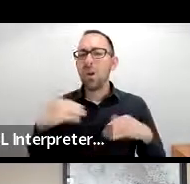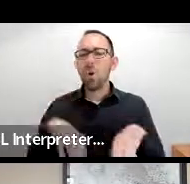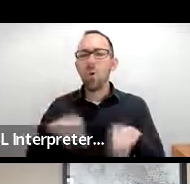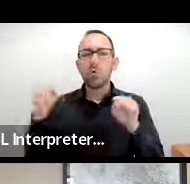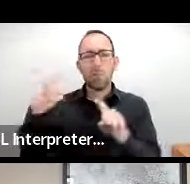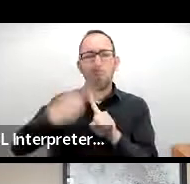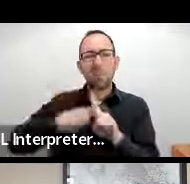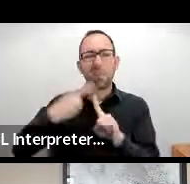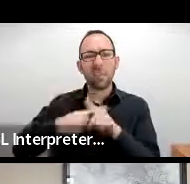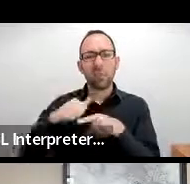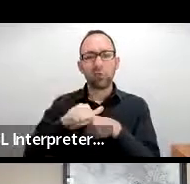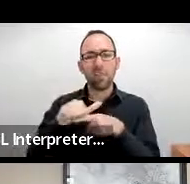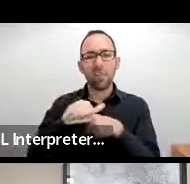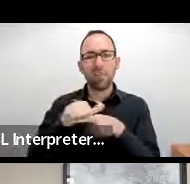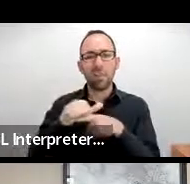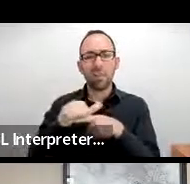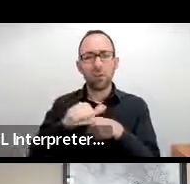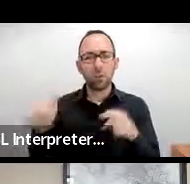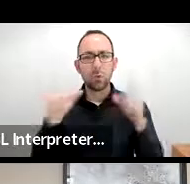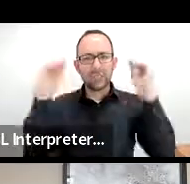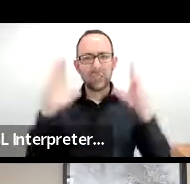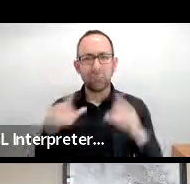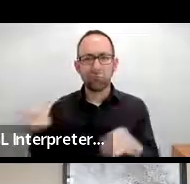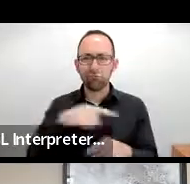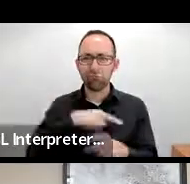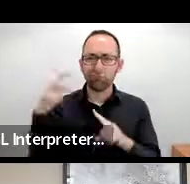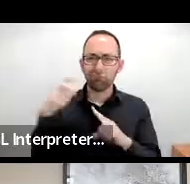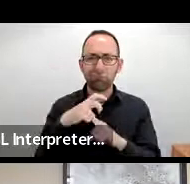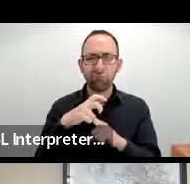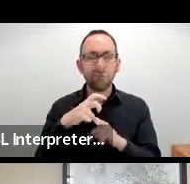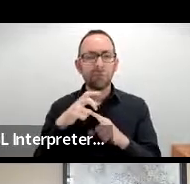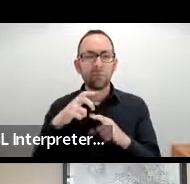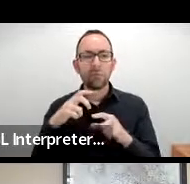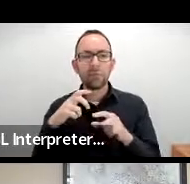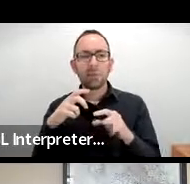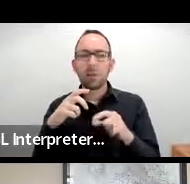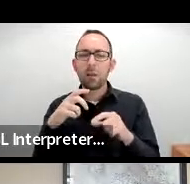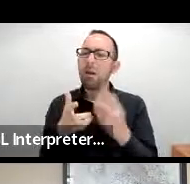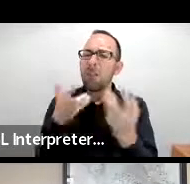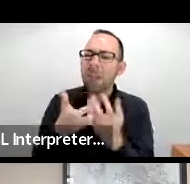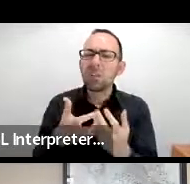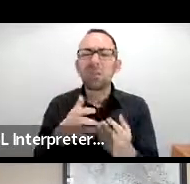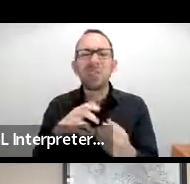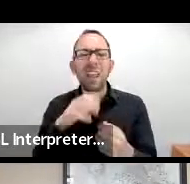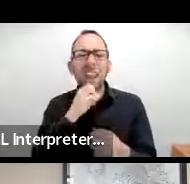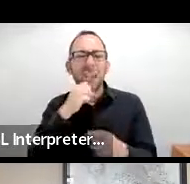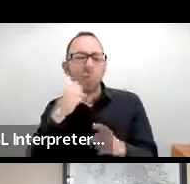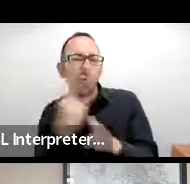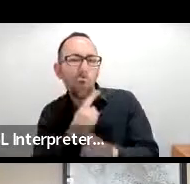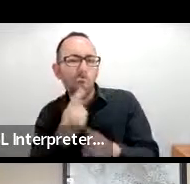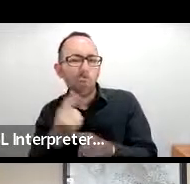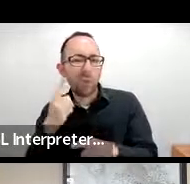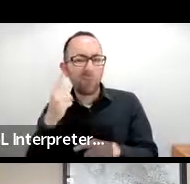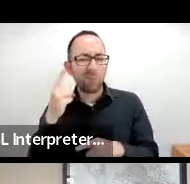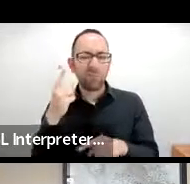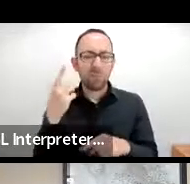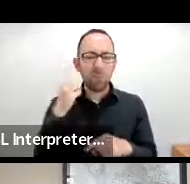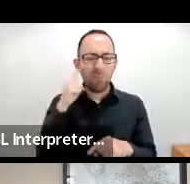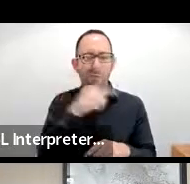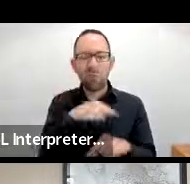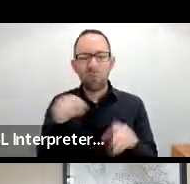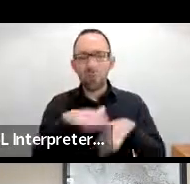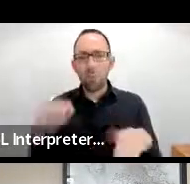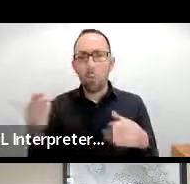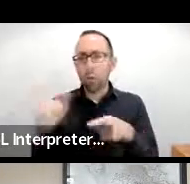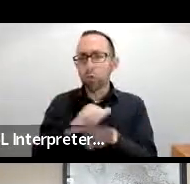teachers are really good at creating the age developmental for them appropriateness of what those drills